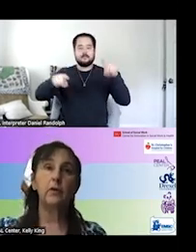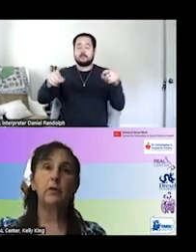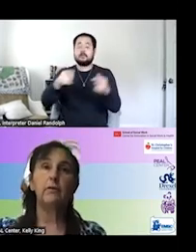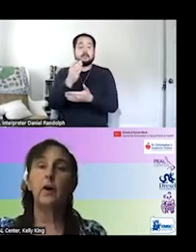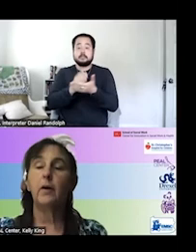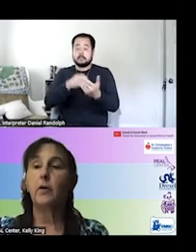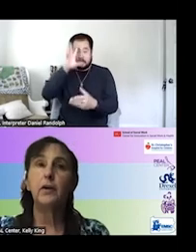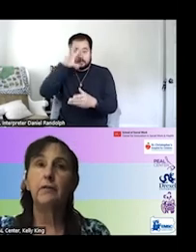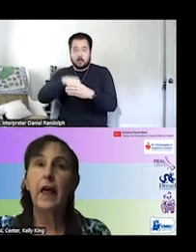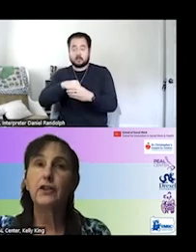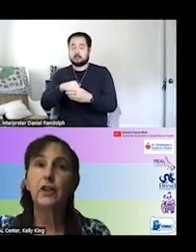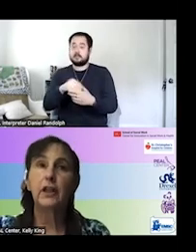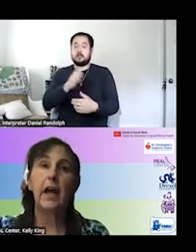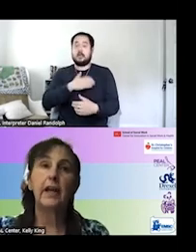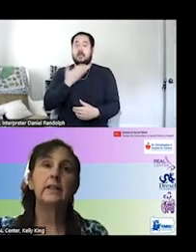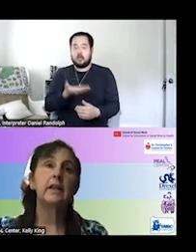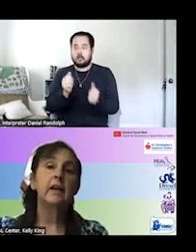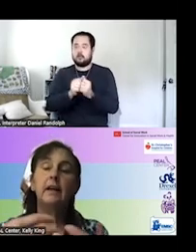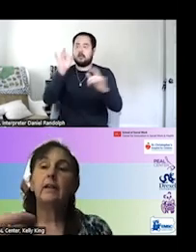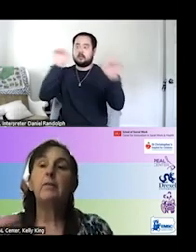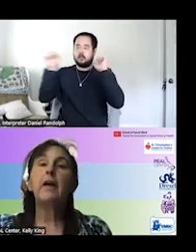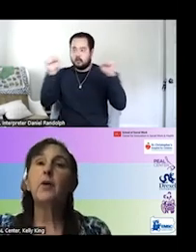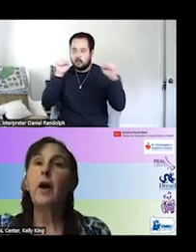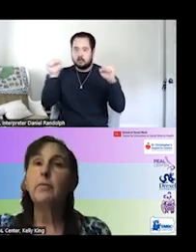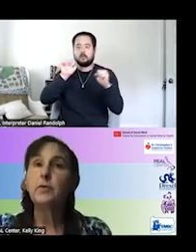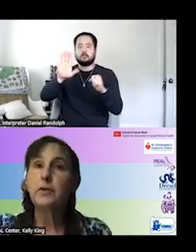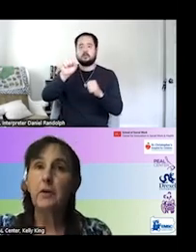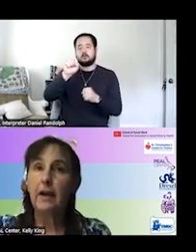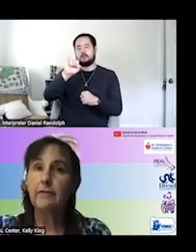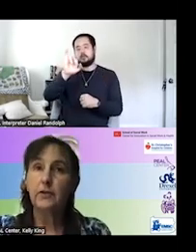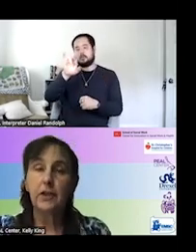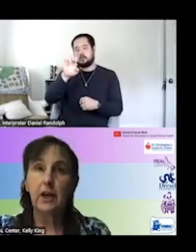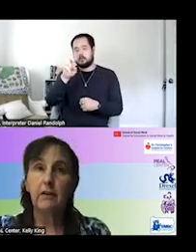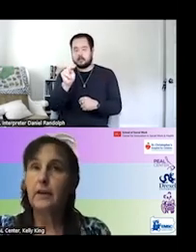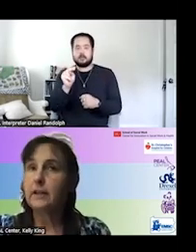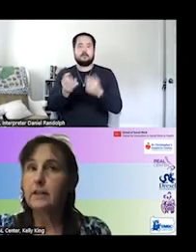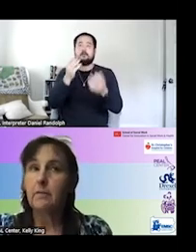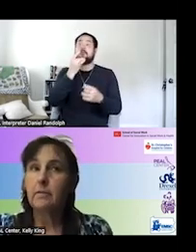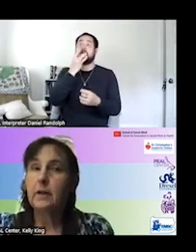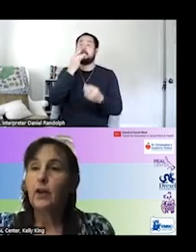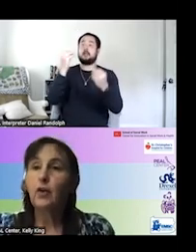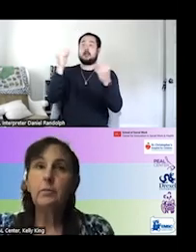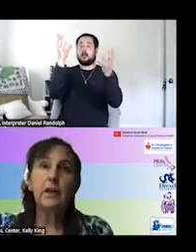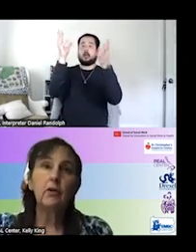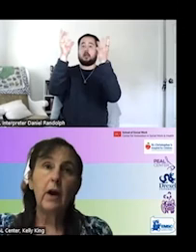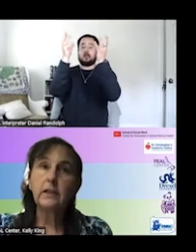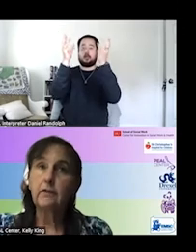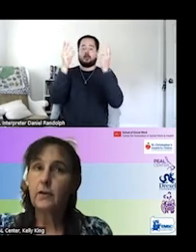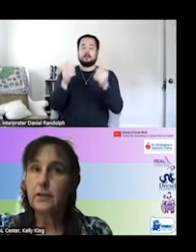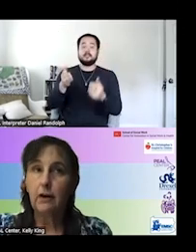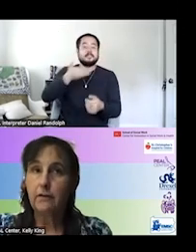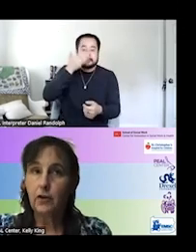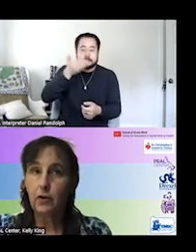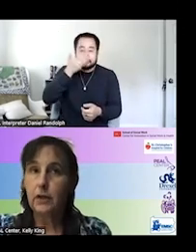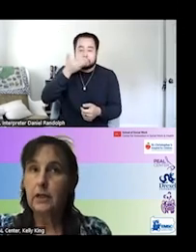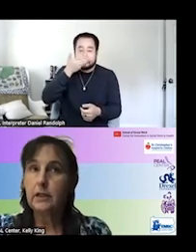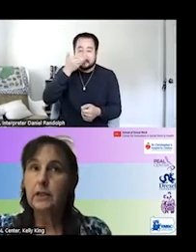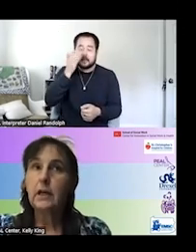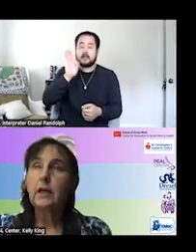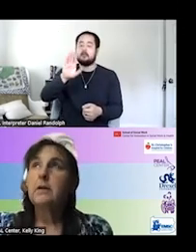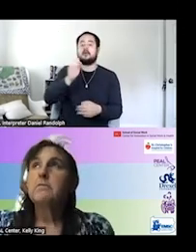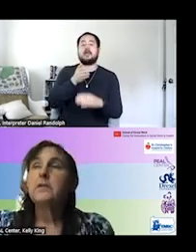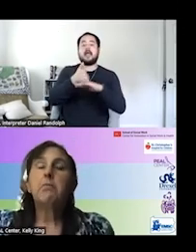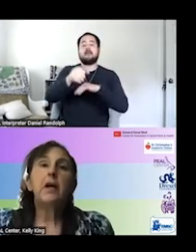your uniform, or your flashing lights. They may have problems with your aftershave, and some could be aggressive or